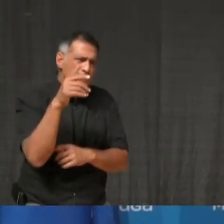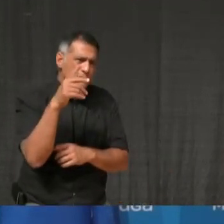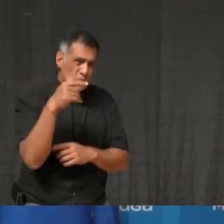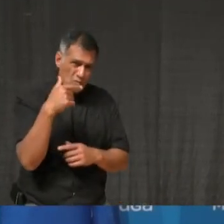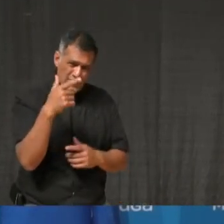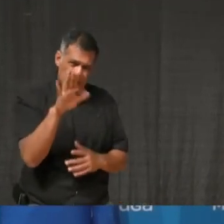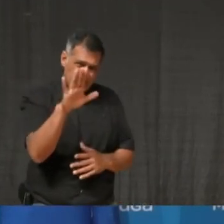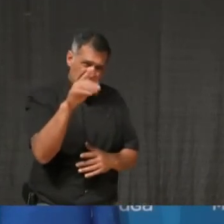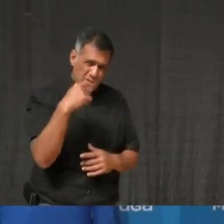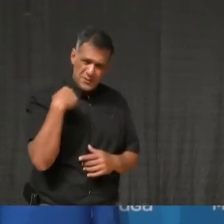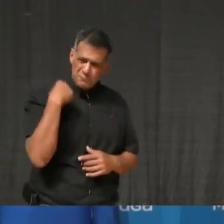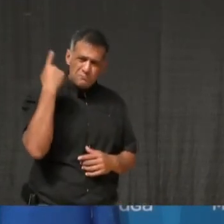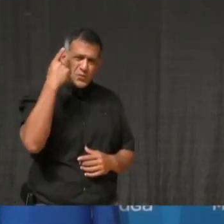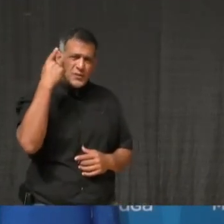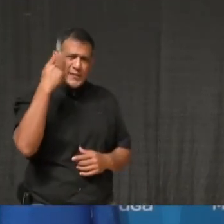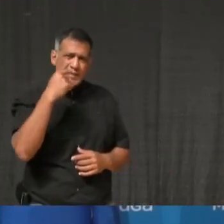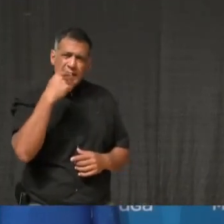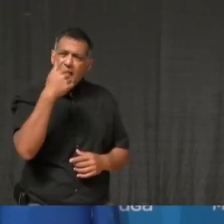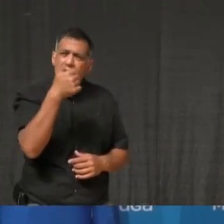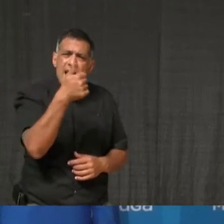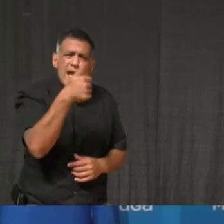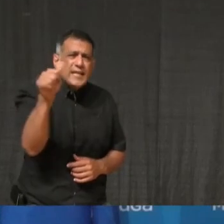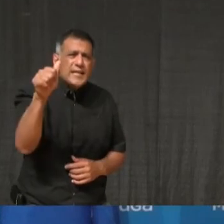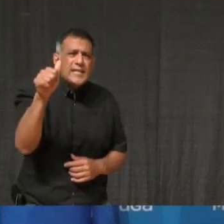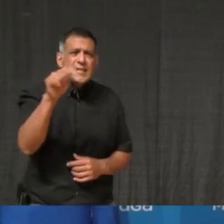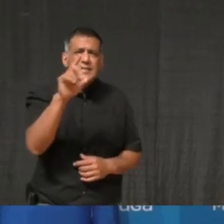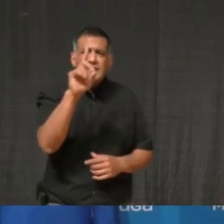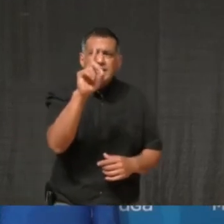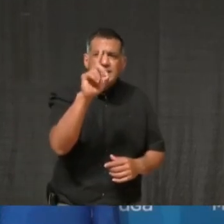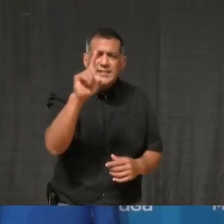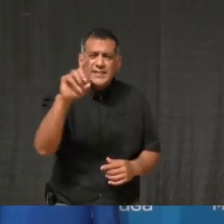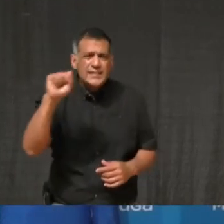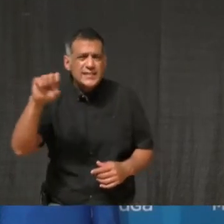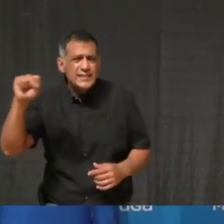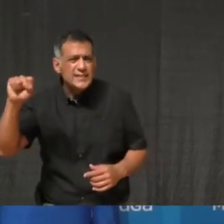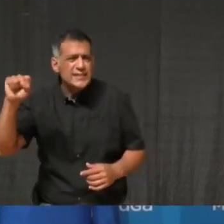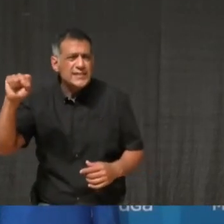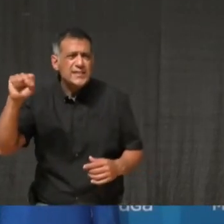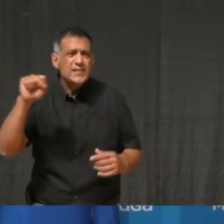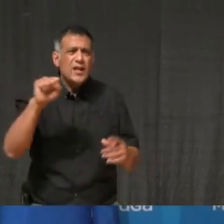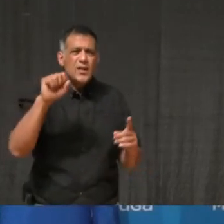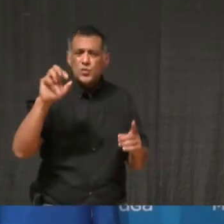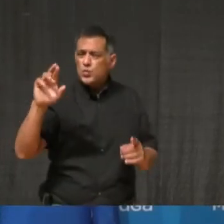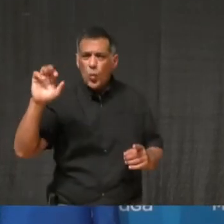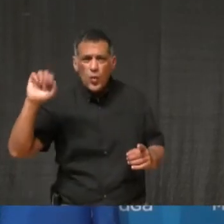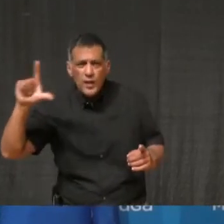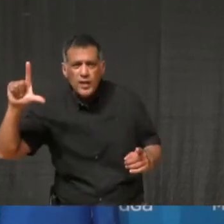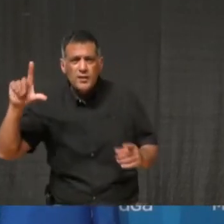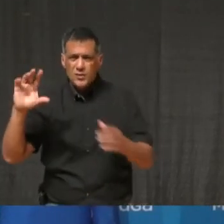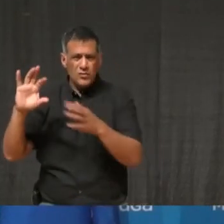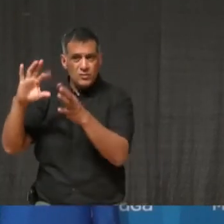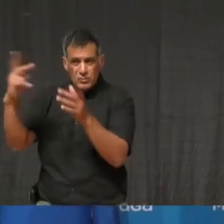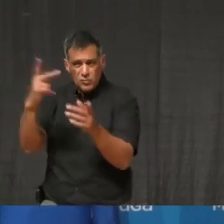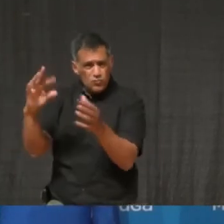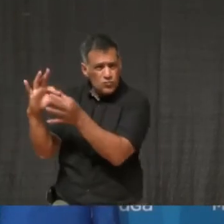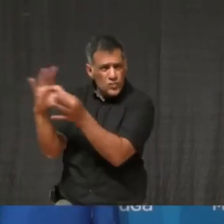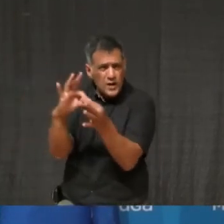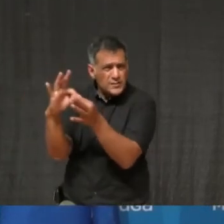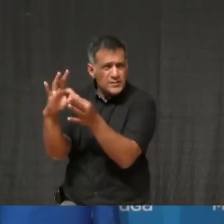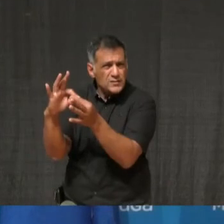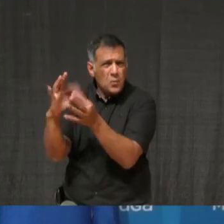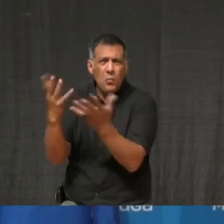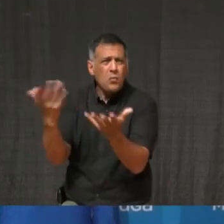coordination between the DSS and the Ritual. Anyhow, because you know,